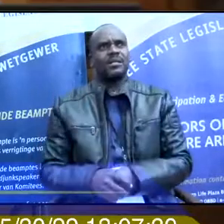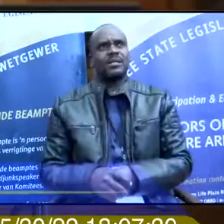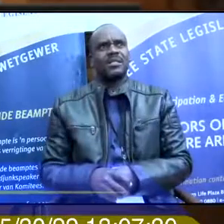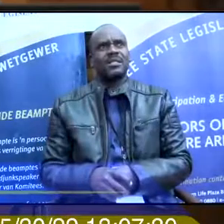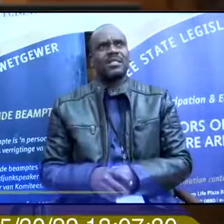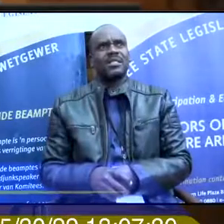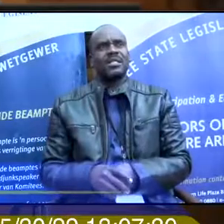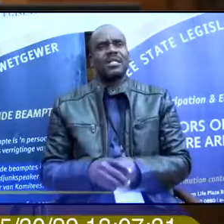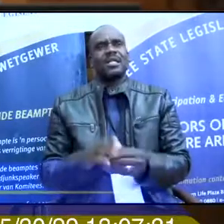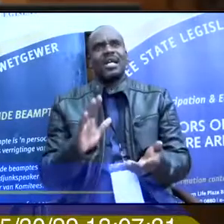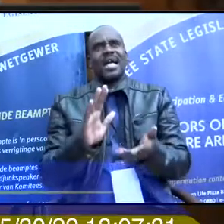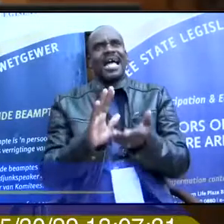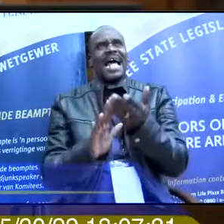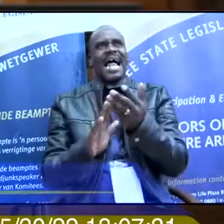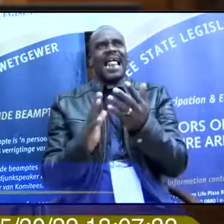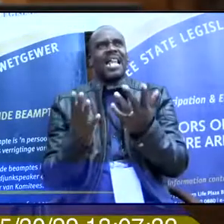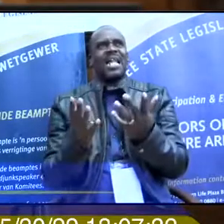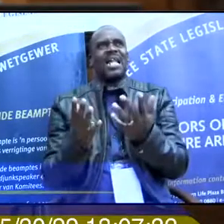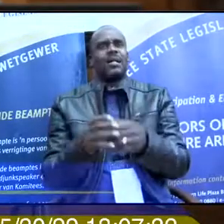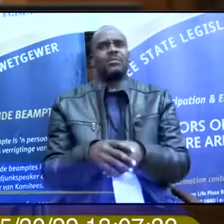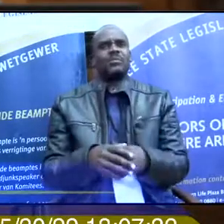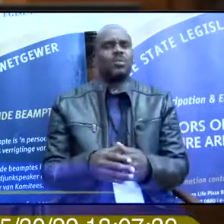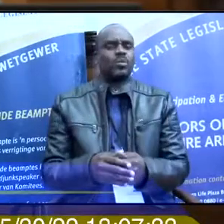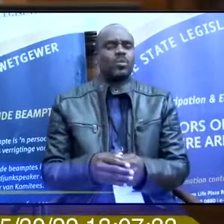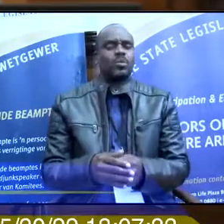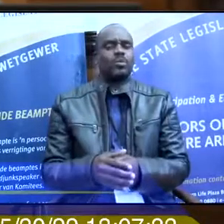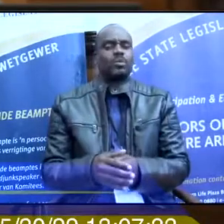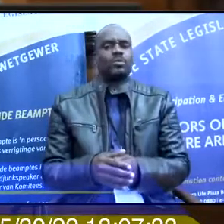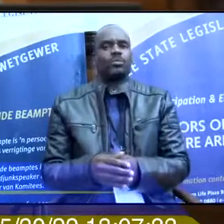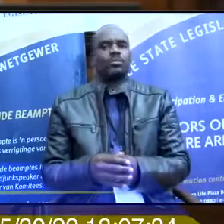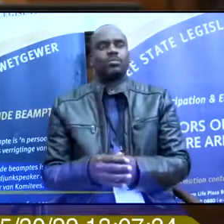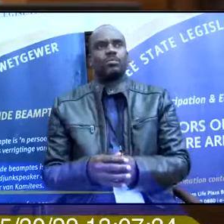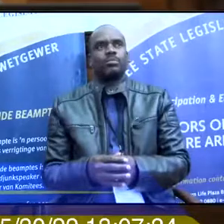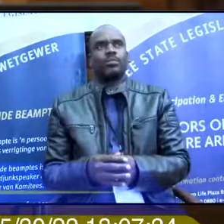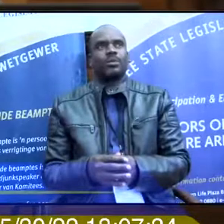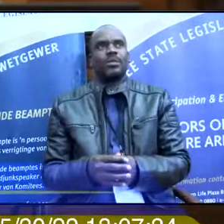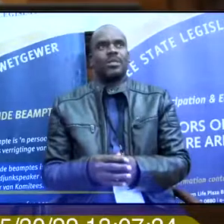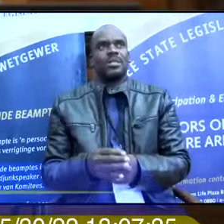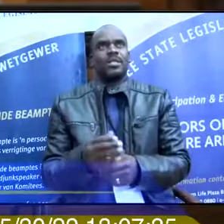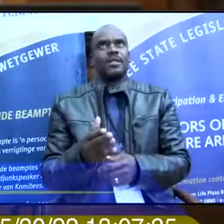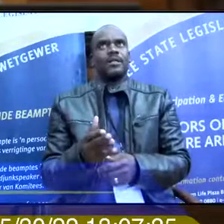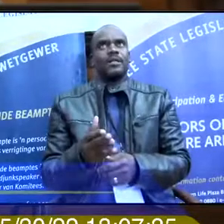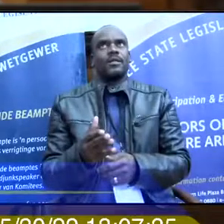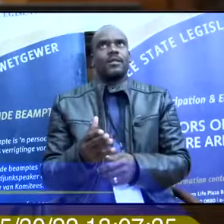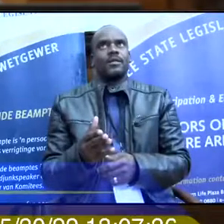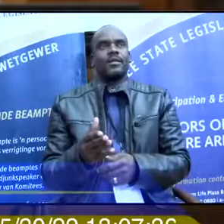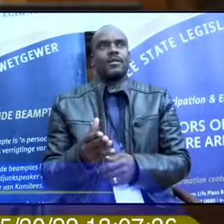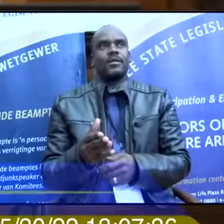high unemployment rate and poverty and females